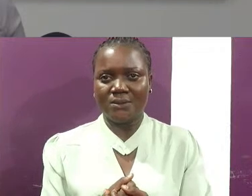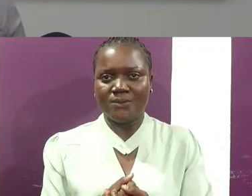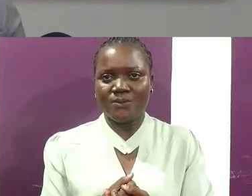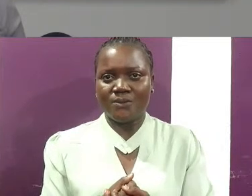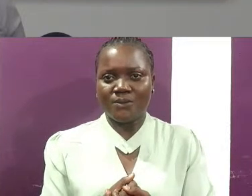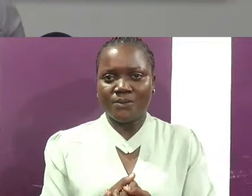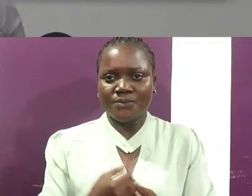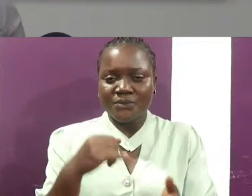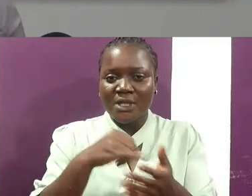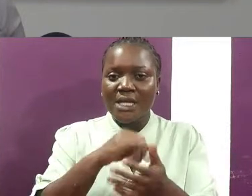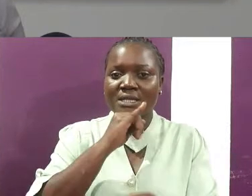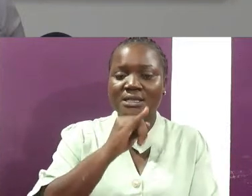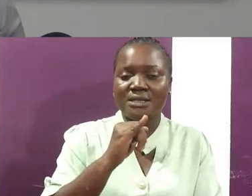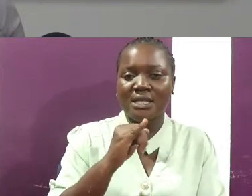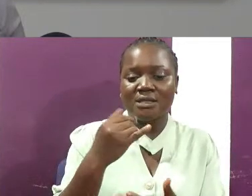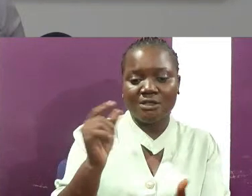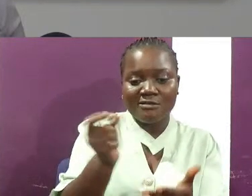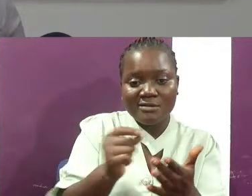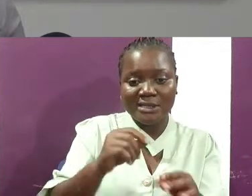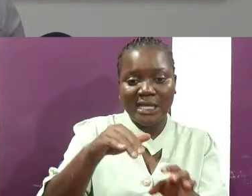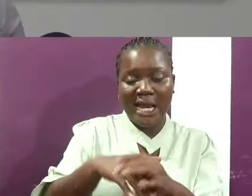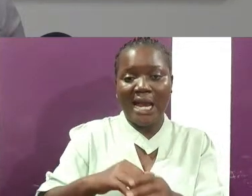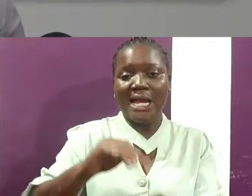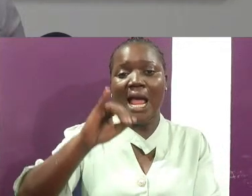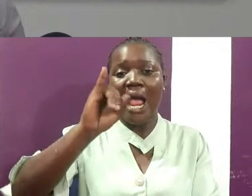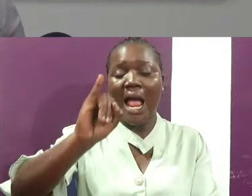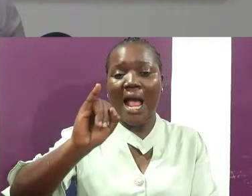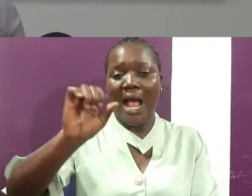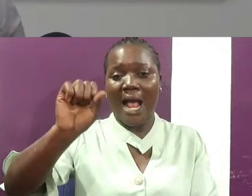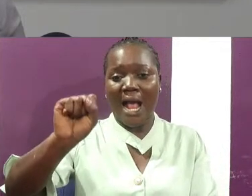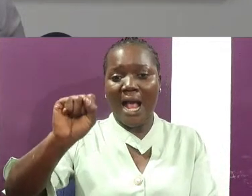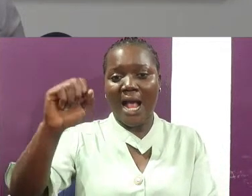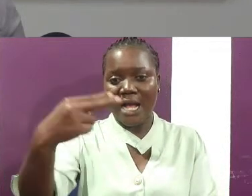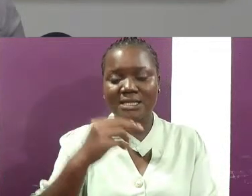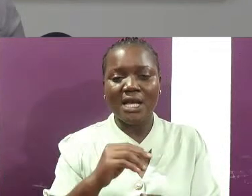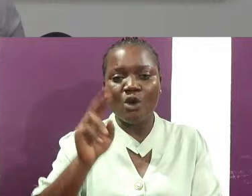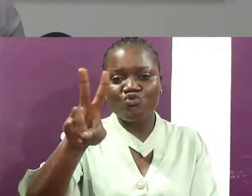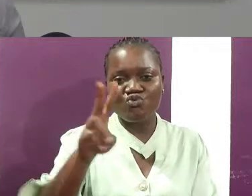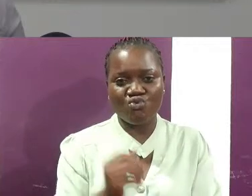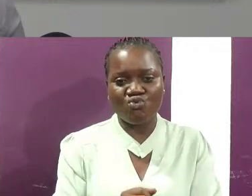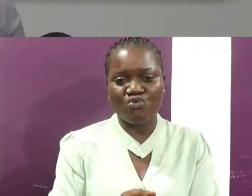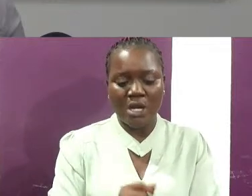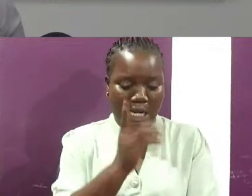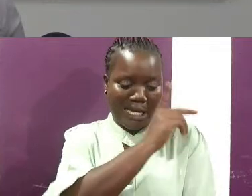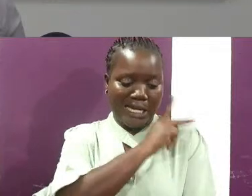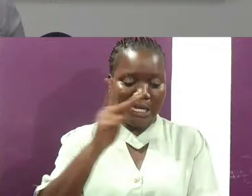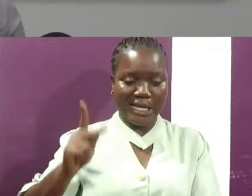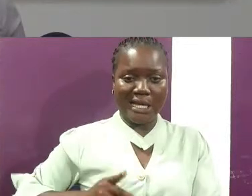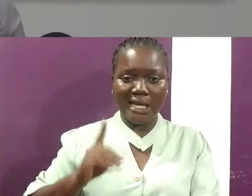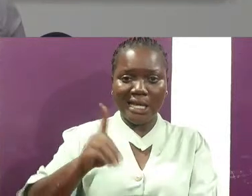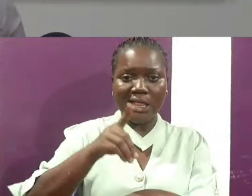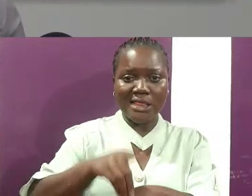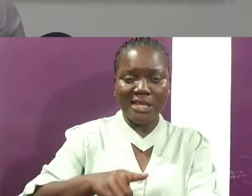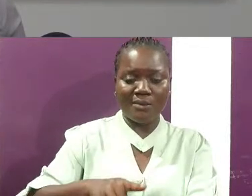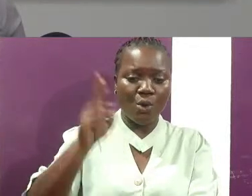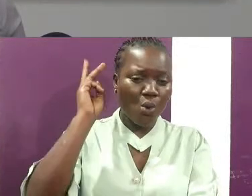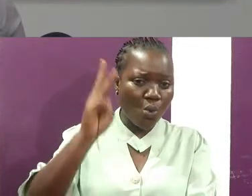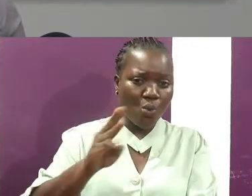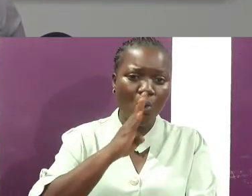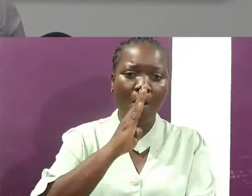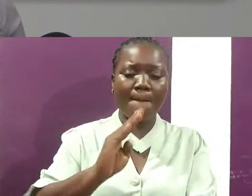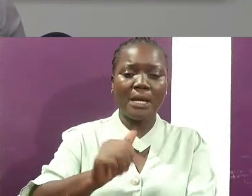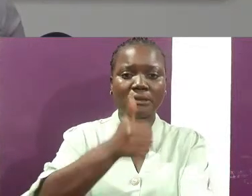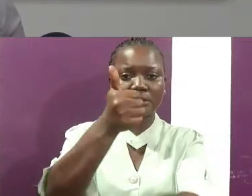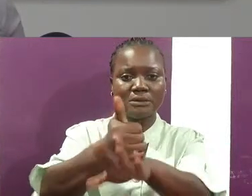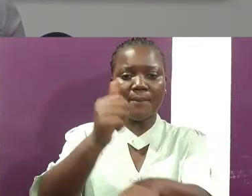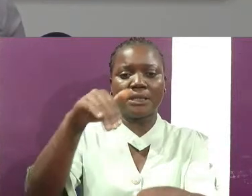it is stated in Isaiah 2 that the kingdom will be established in Jerusalem, mm-hmm. and